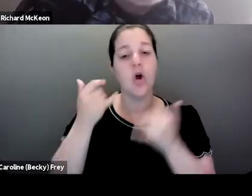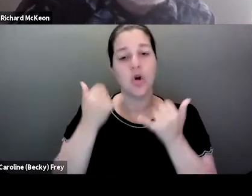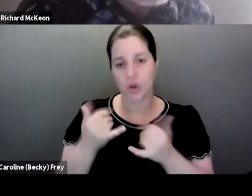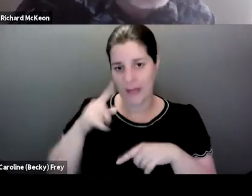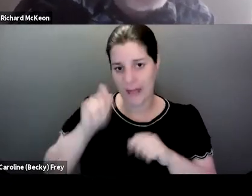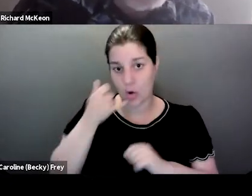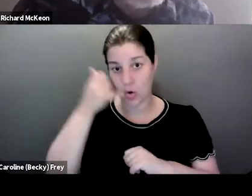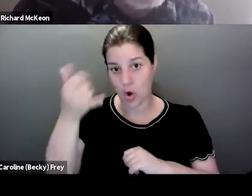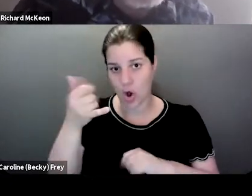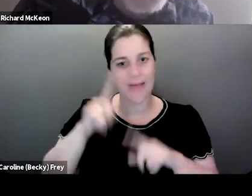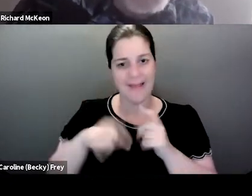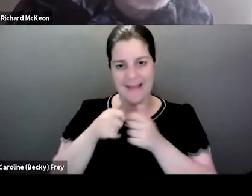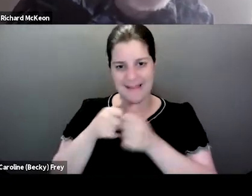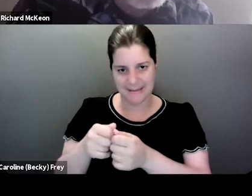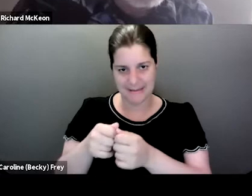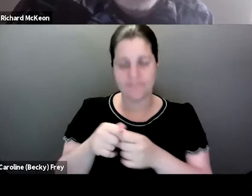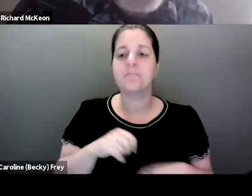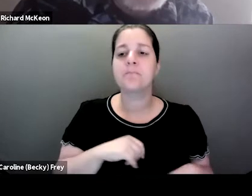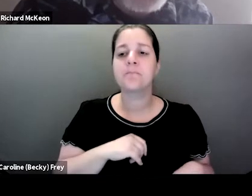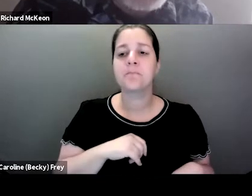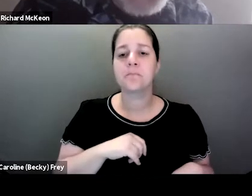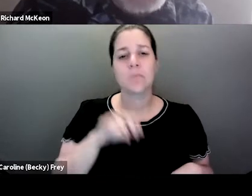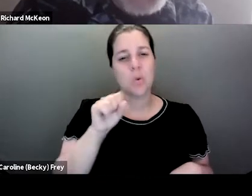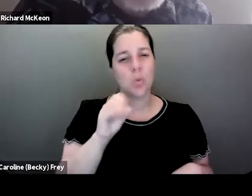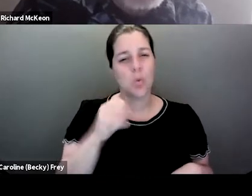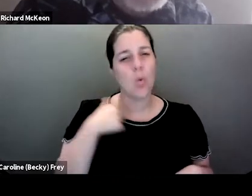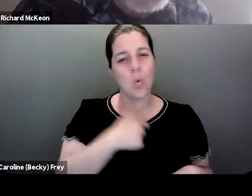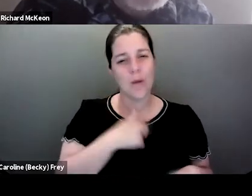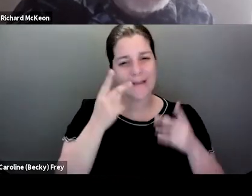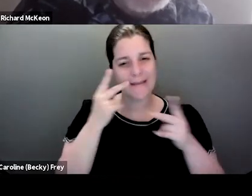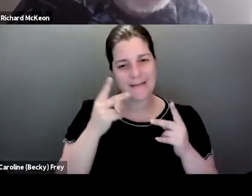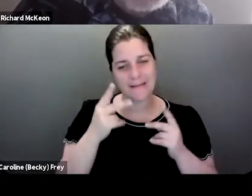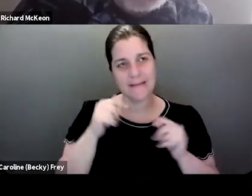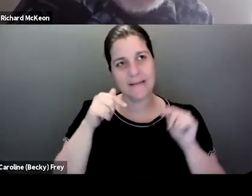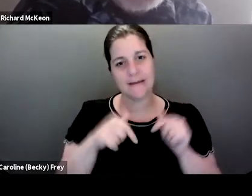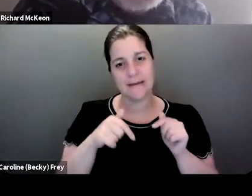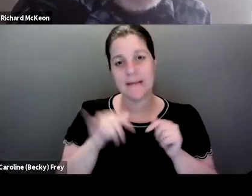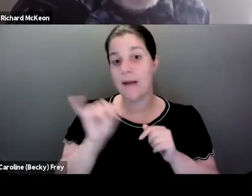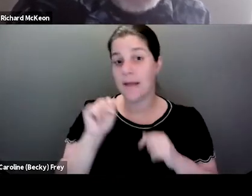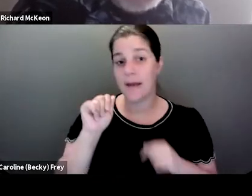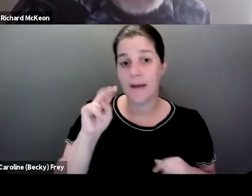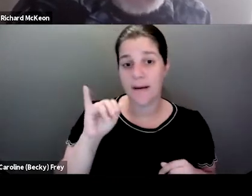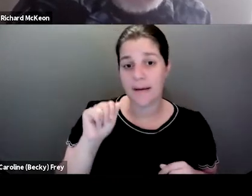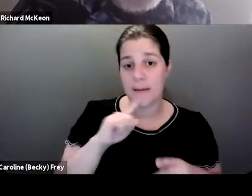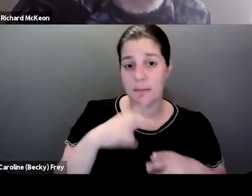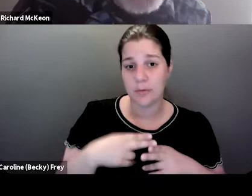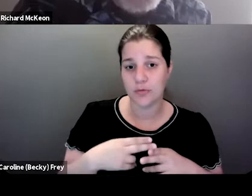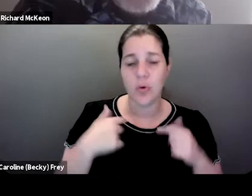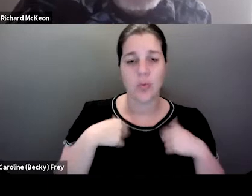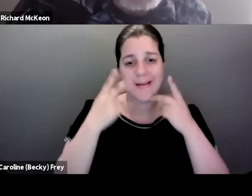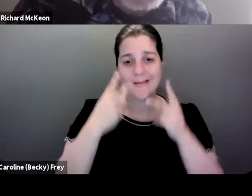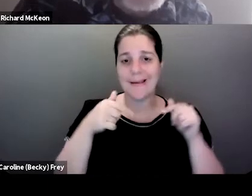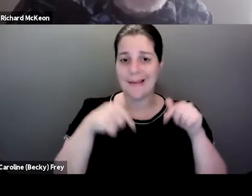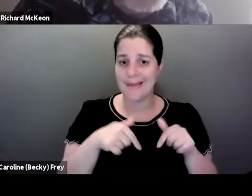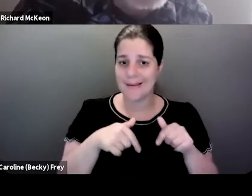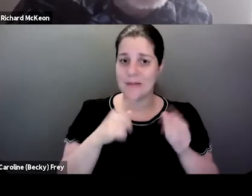988. So we view this as Anita indicated, really as a